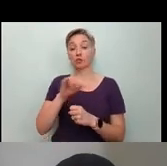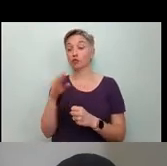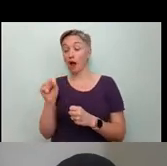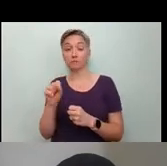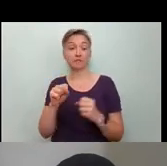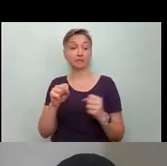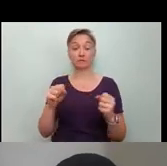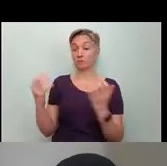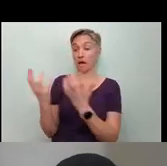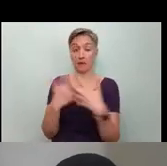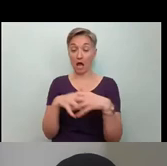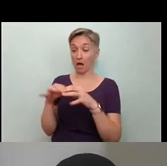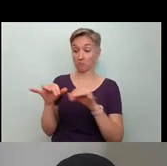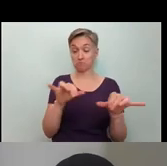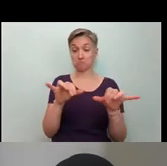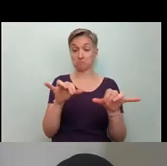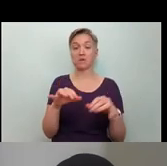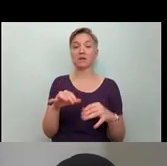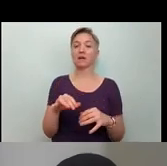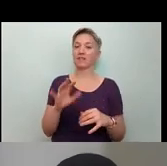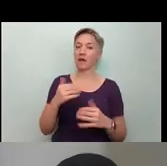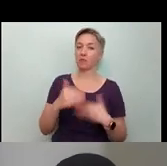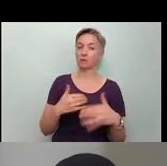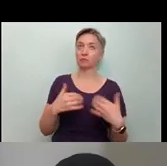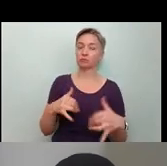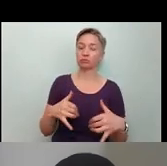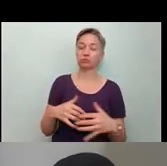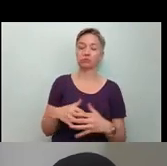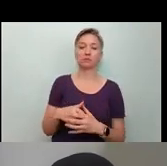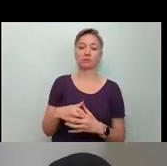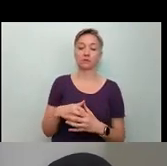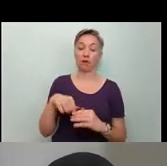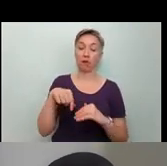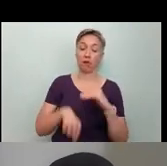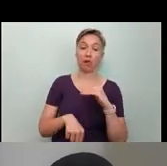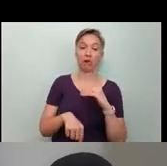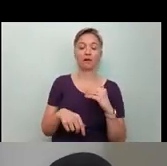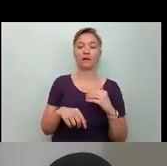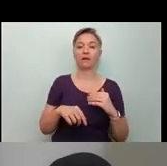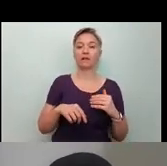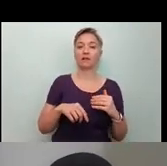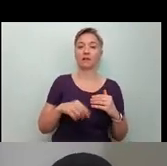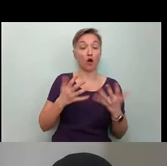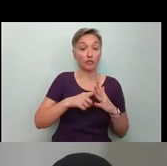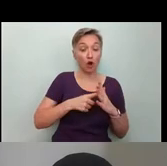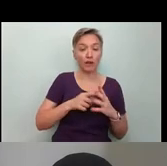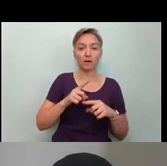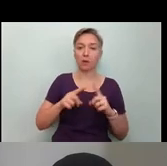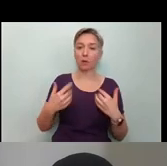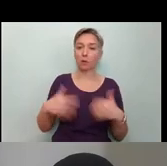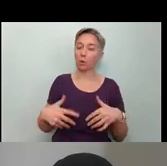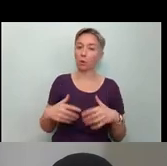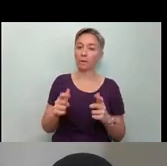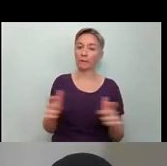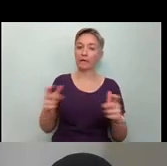And that has been an extensive process. It has continued, it has started, but it is extensive and it will continue